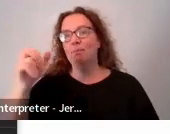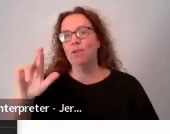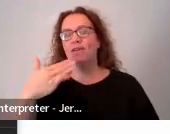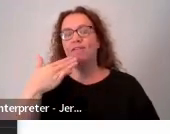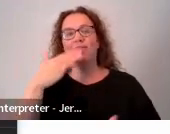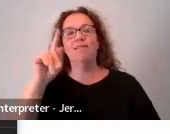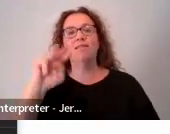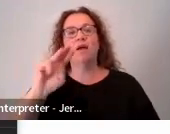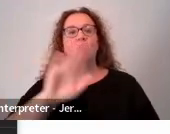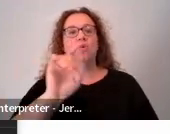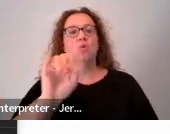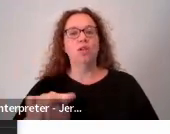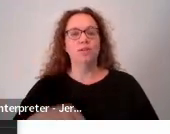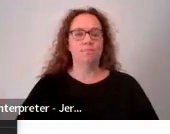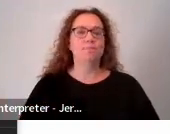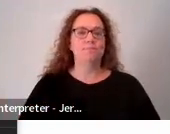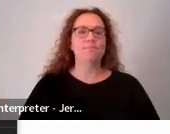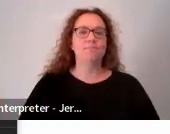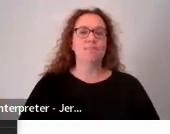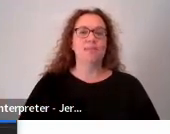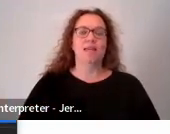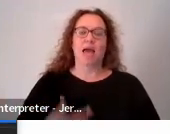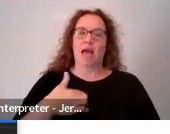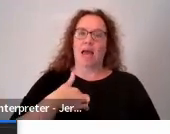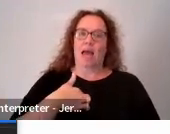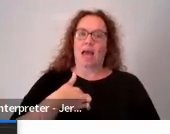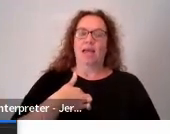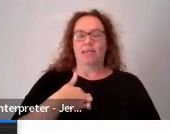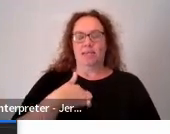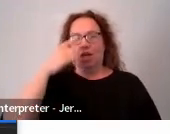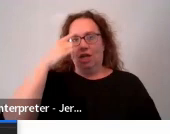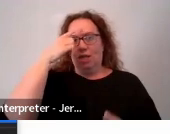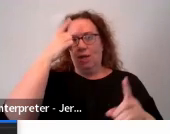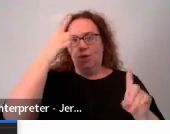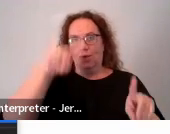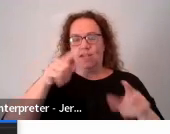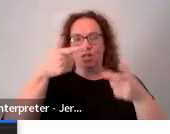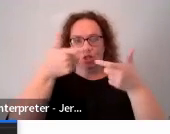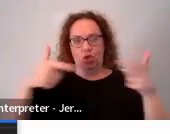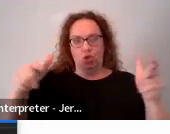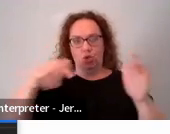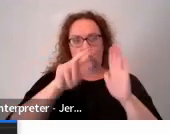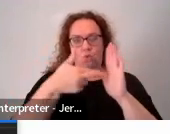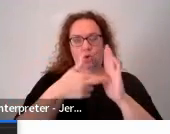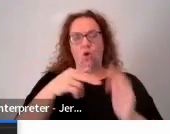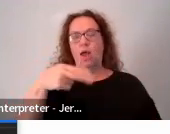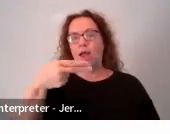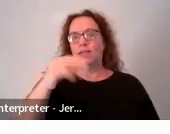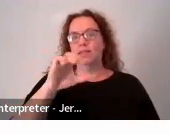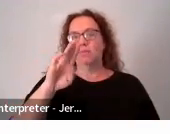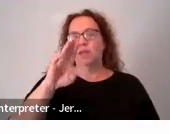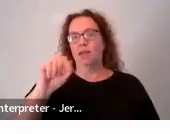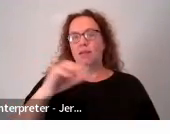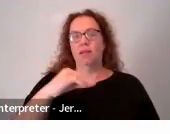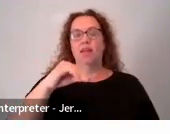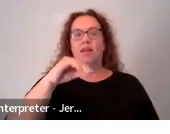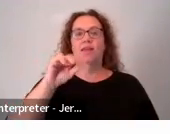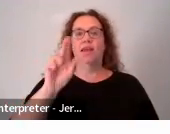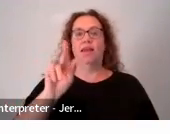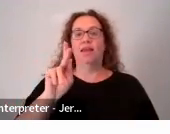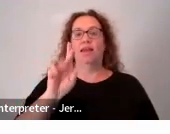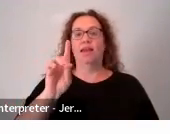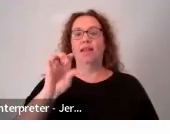that question. I agree, it certainly is a big role. The HCBS and the KDAD quality assurance